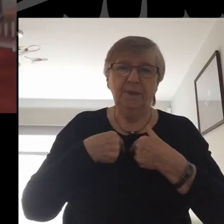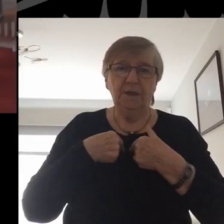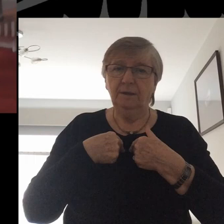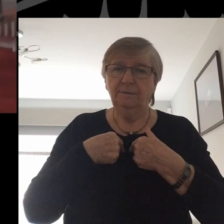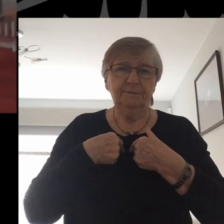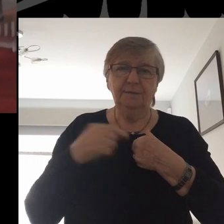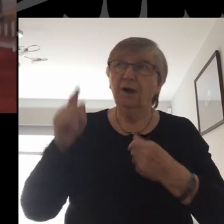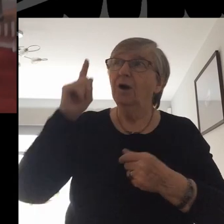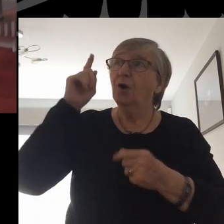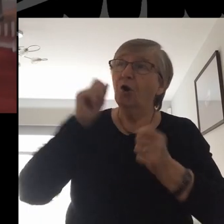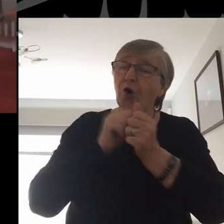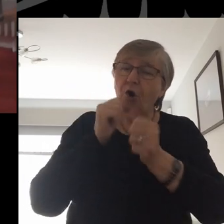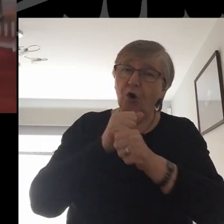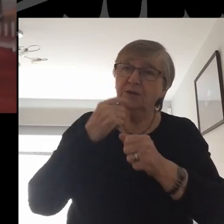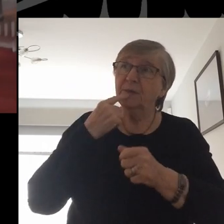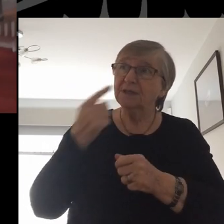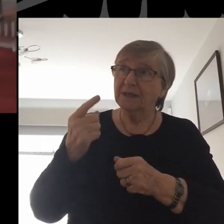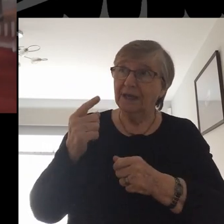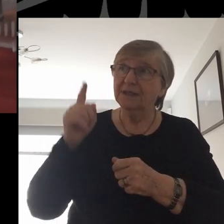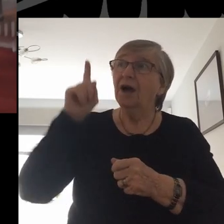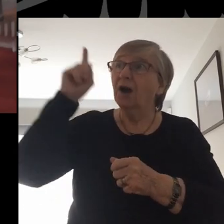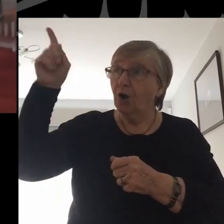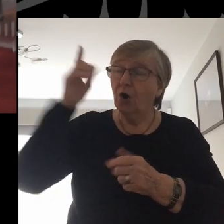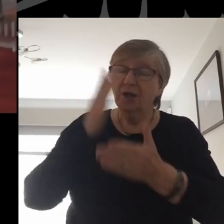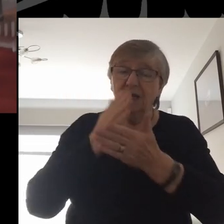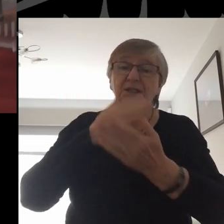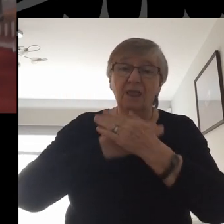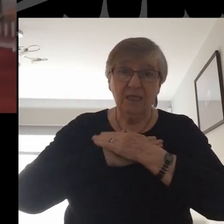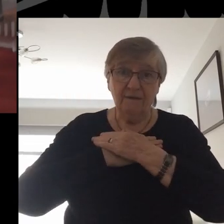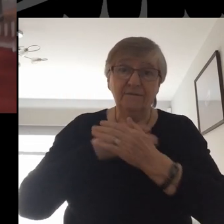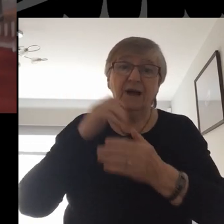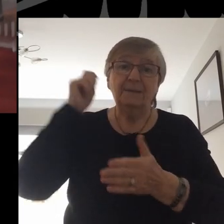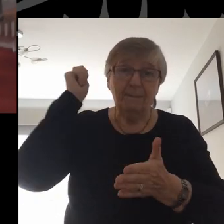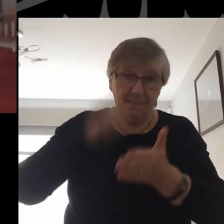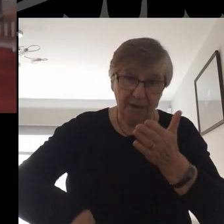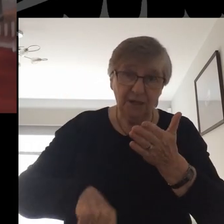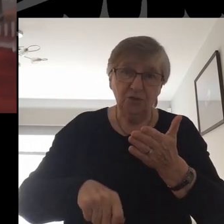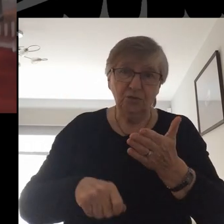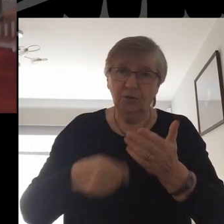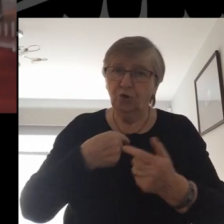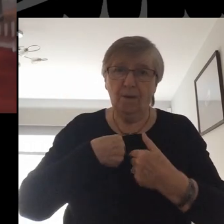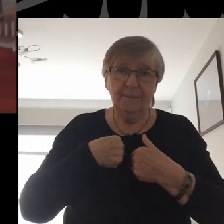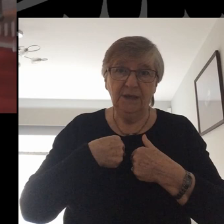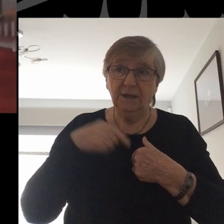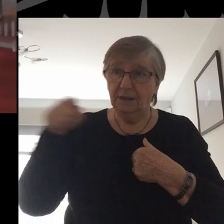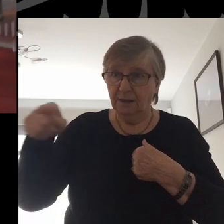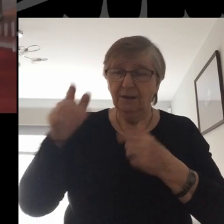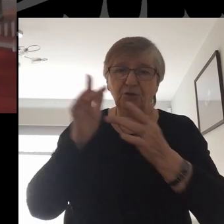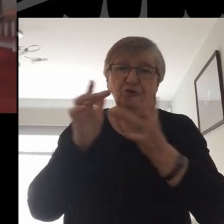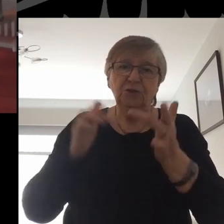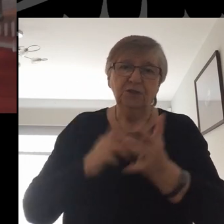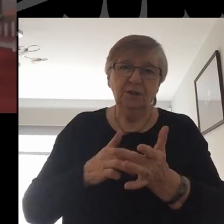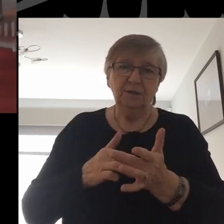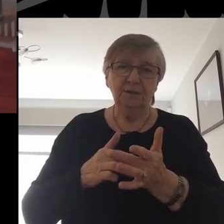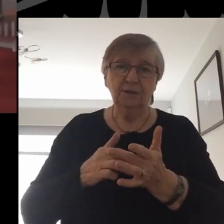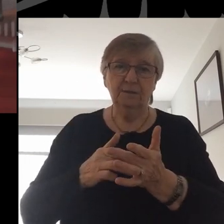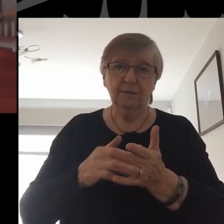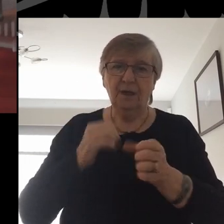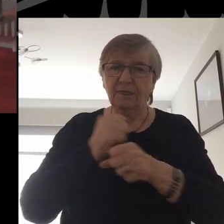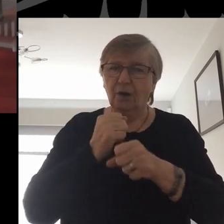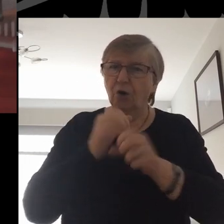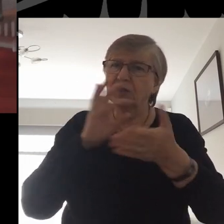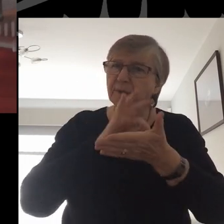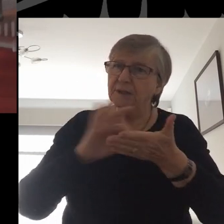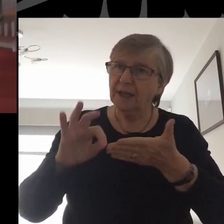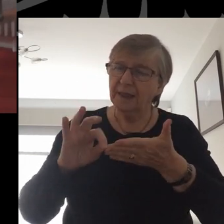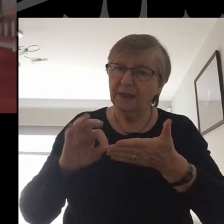says, God is love, therefore he did punish it and punished it in Christ. But the gospel is also clear,